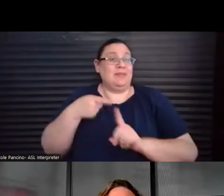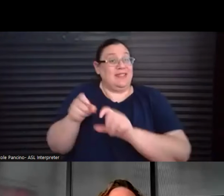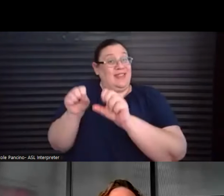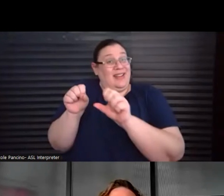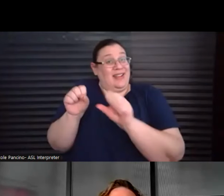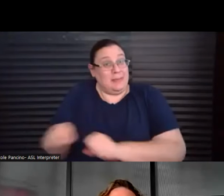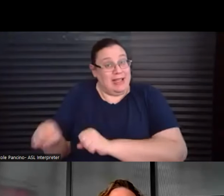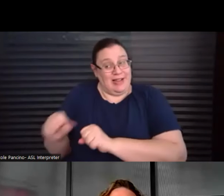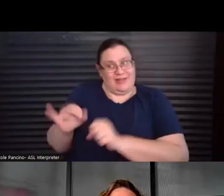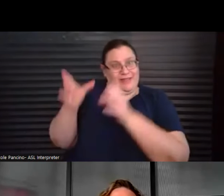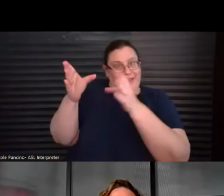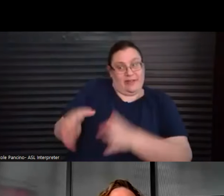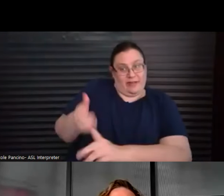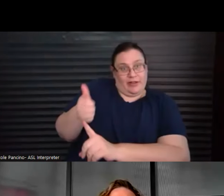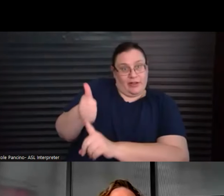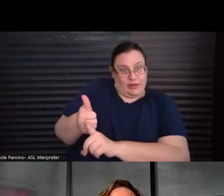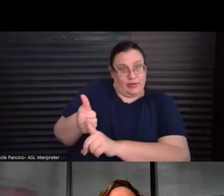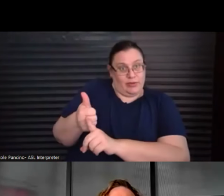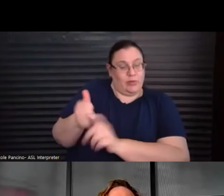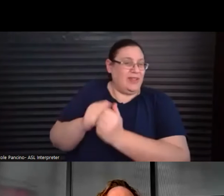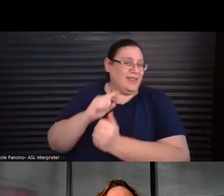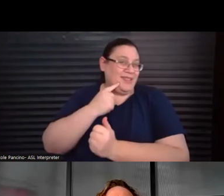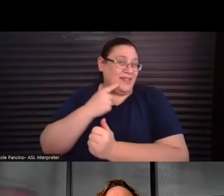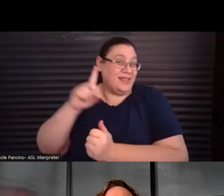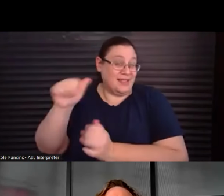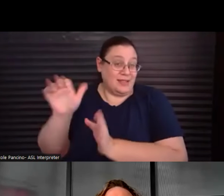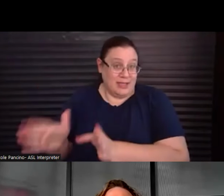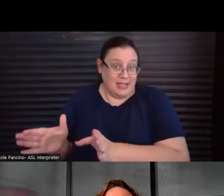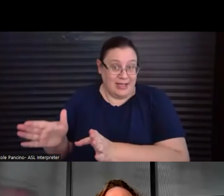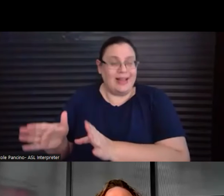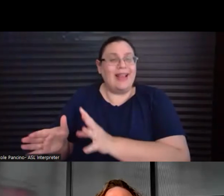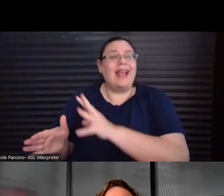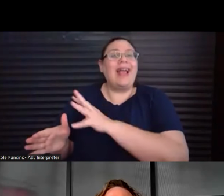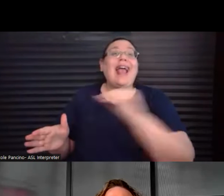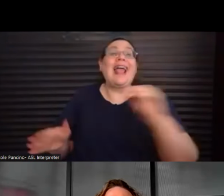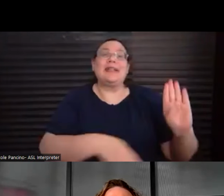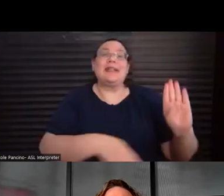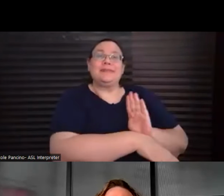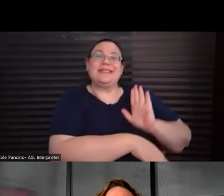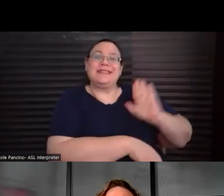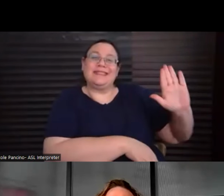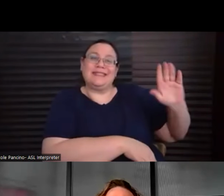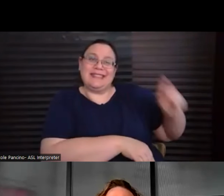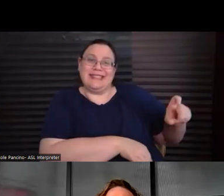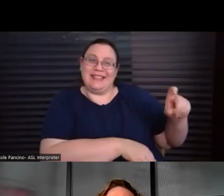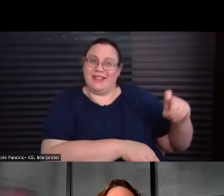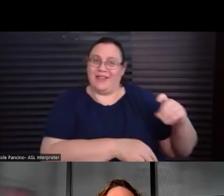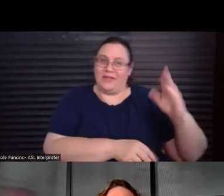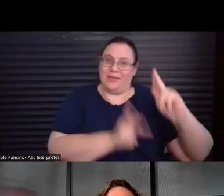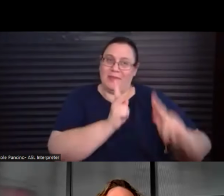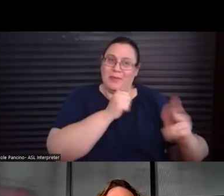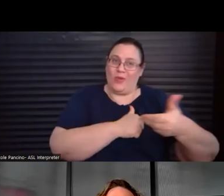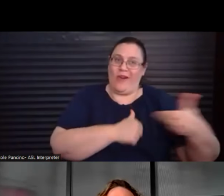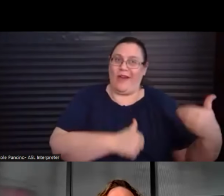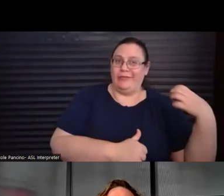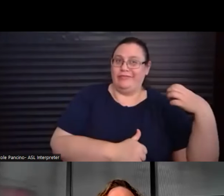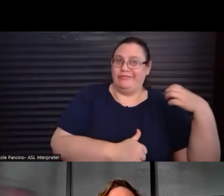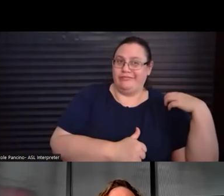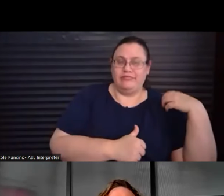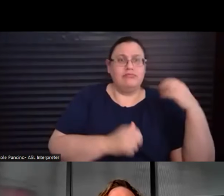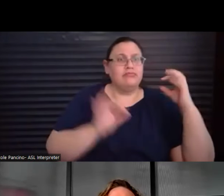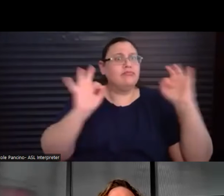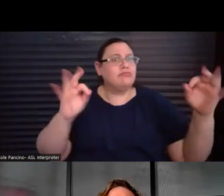the individual with a significant disability and the business needs of the employer. So it's a great match,